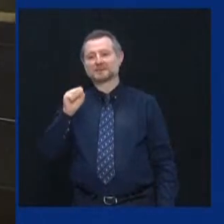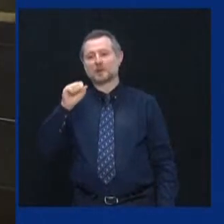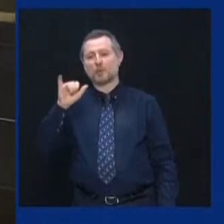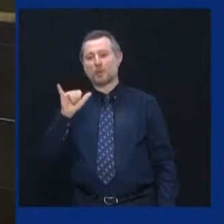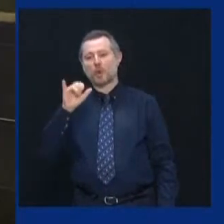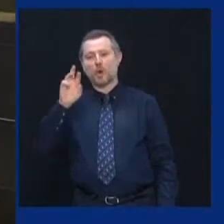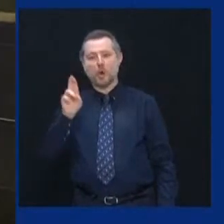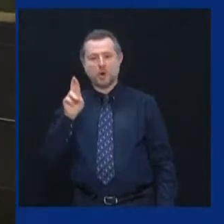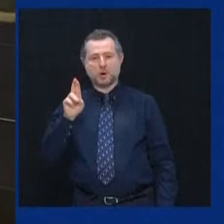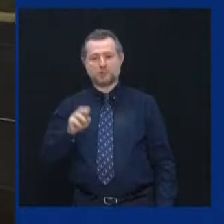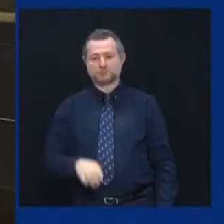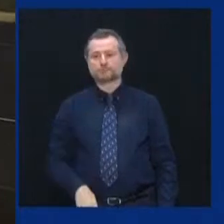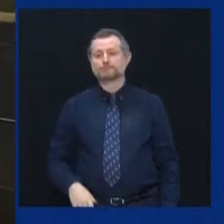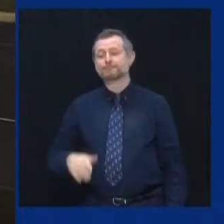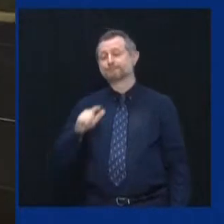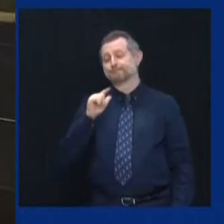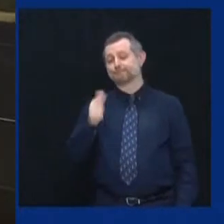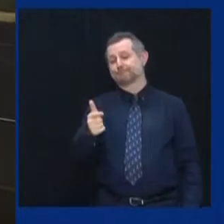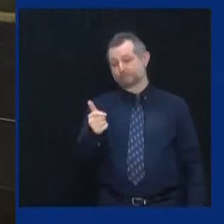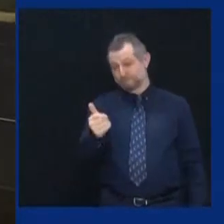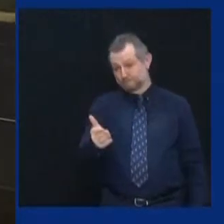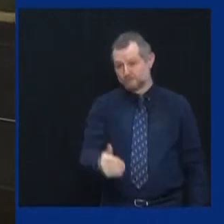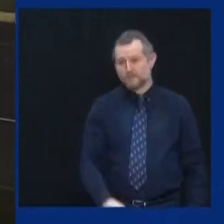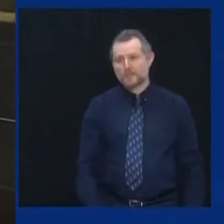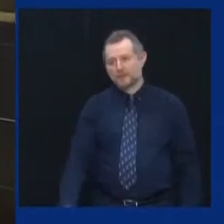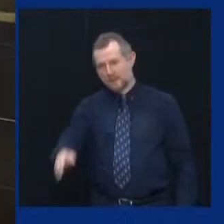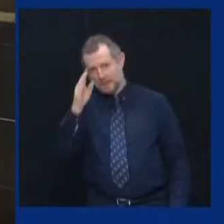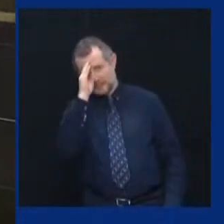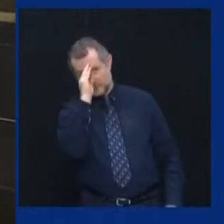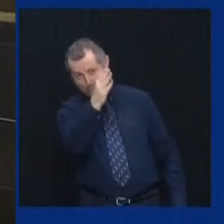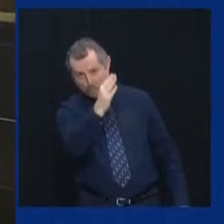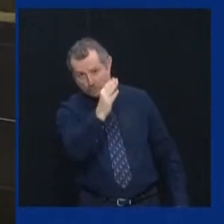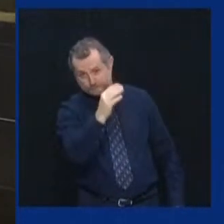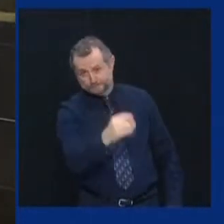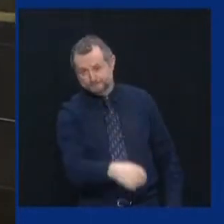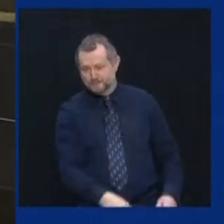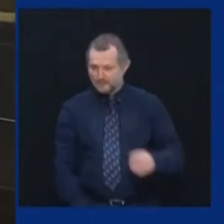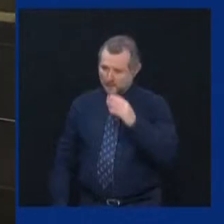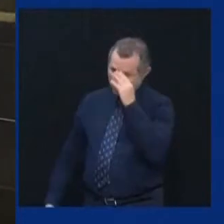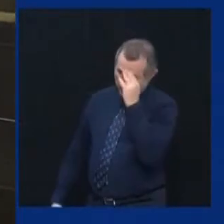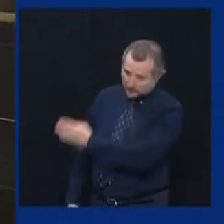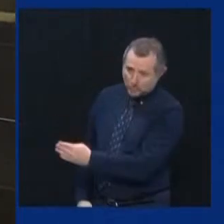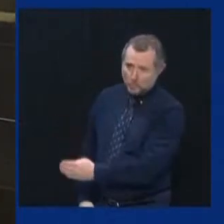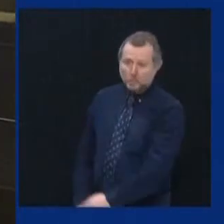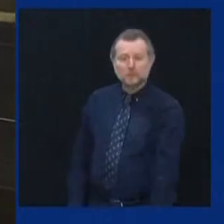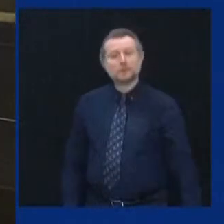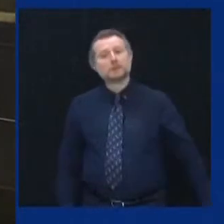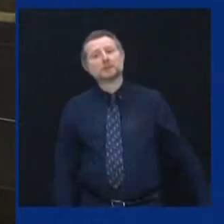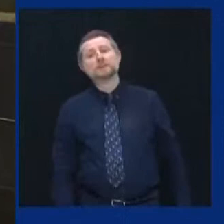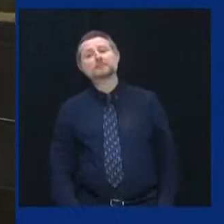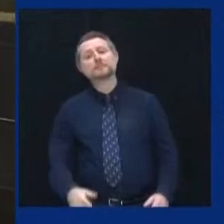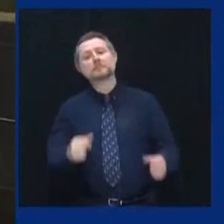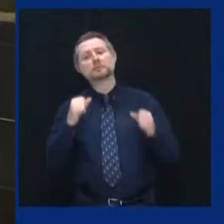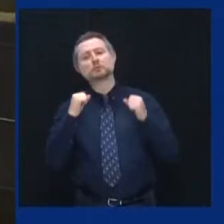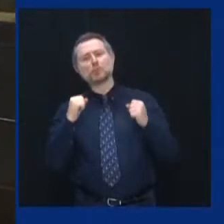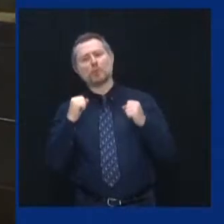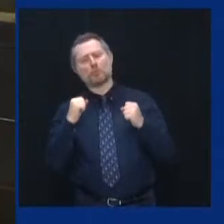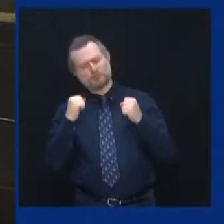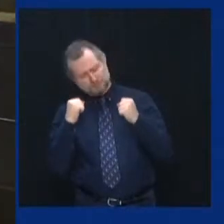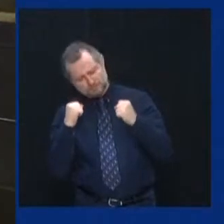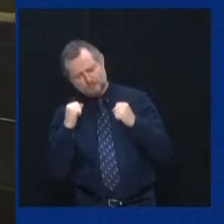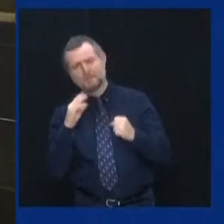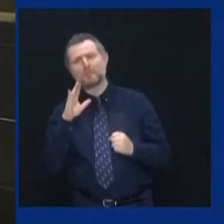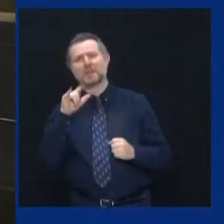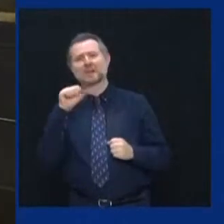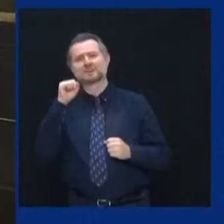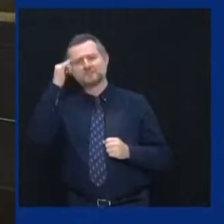line is now open. Please unmute your microphone. Hi, Governor. How are we doing, Hi, Jeff? Governor. How are you this afternoon? Good, good. Go Bills, right? All right, hold on. Let's